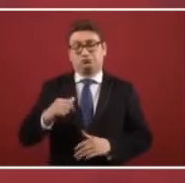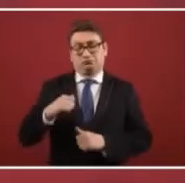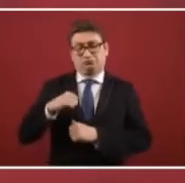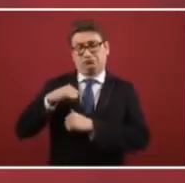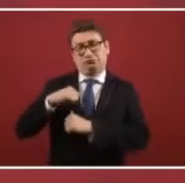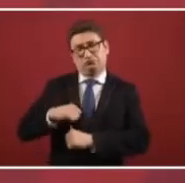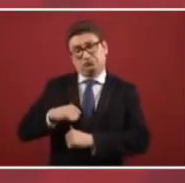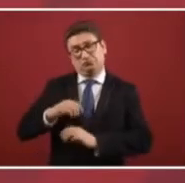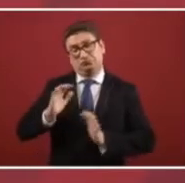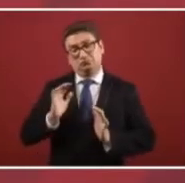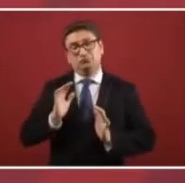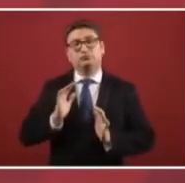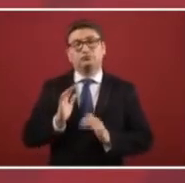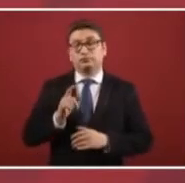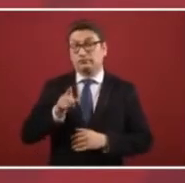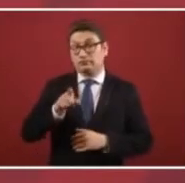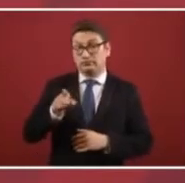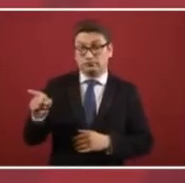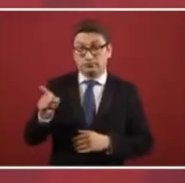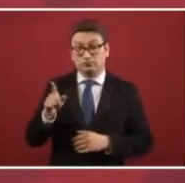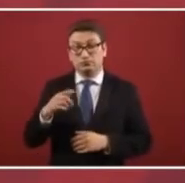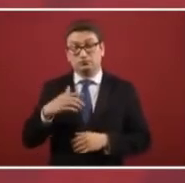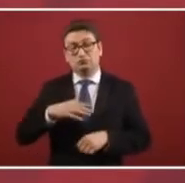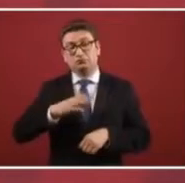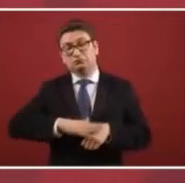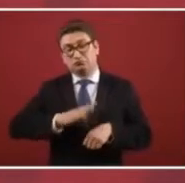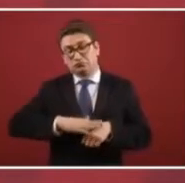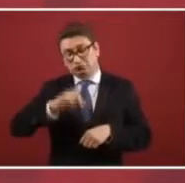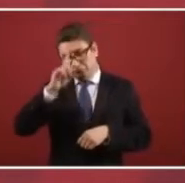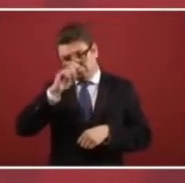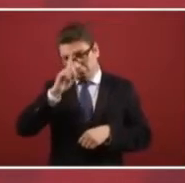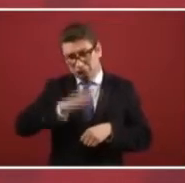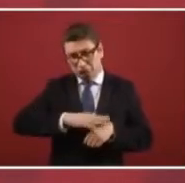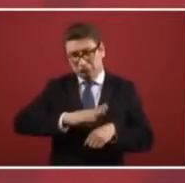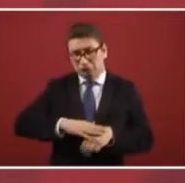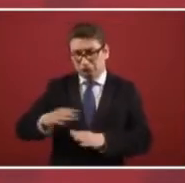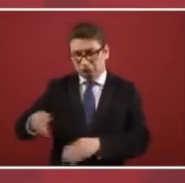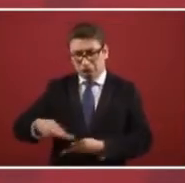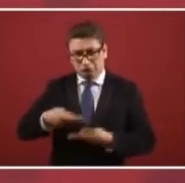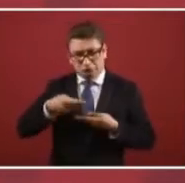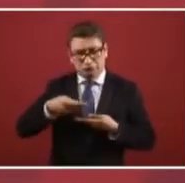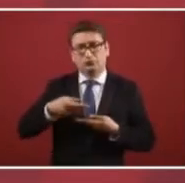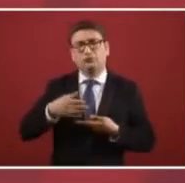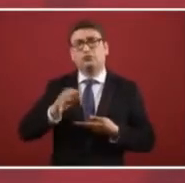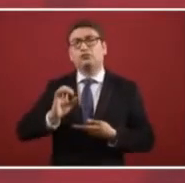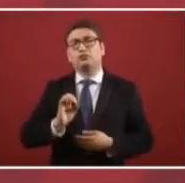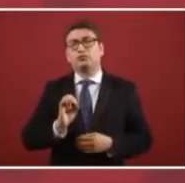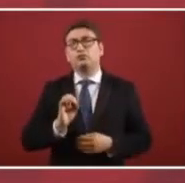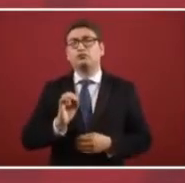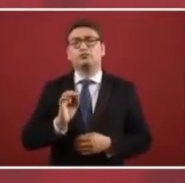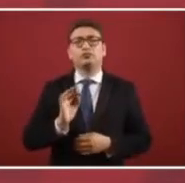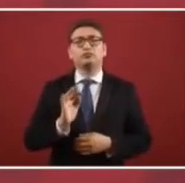and they're an authority, and if they want to send a recommendation,